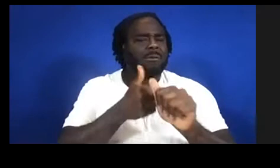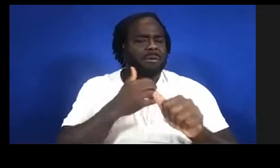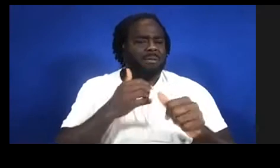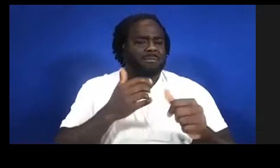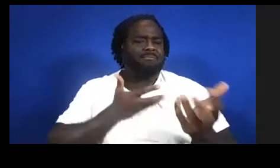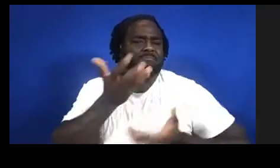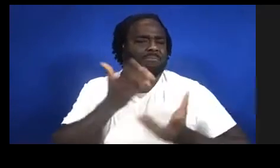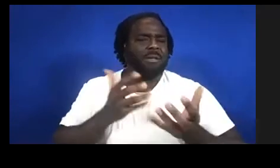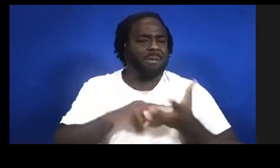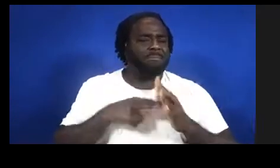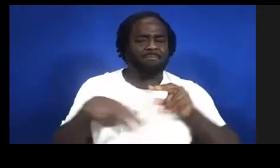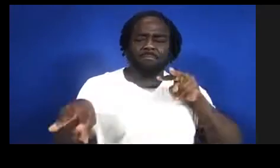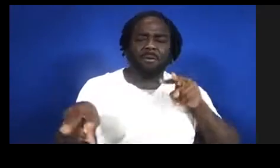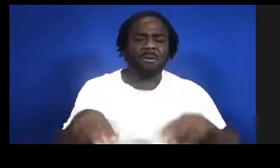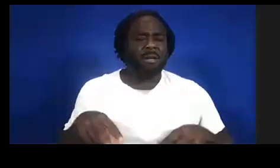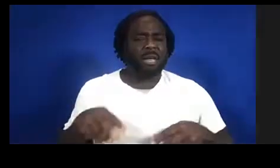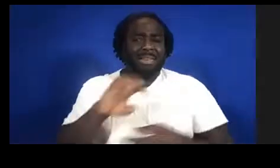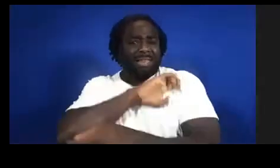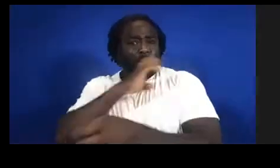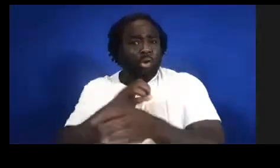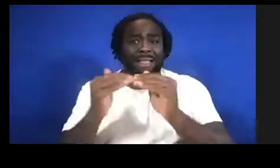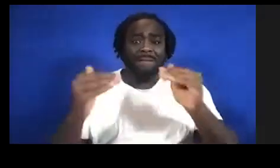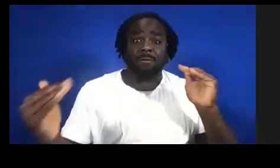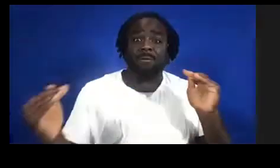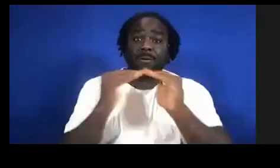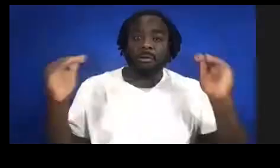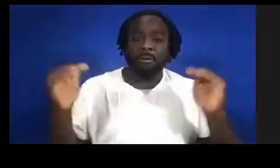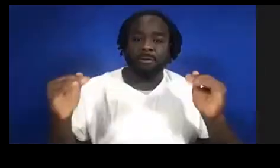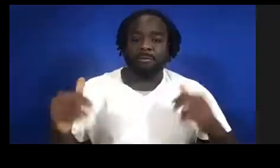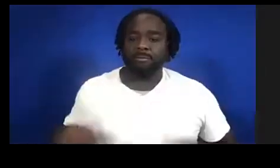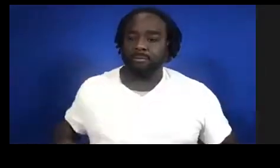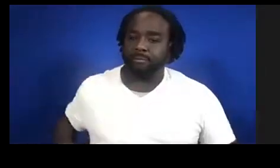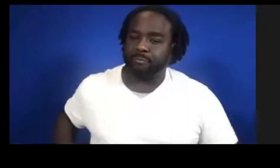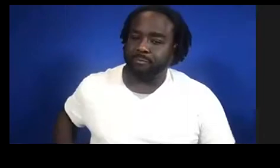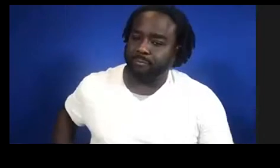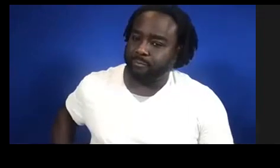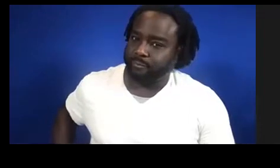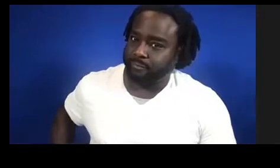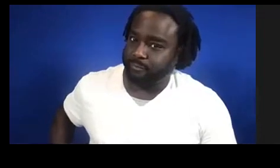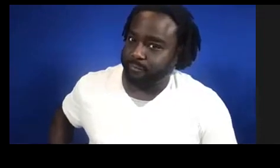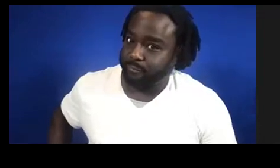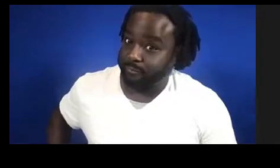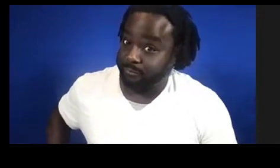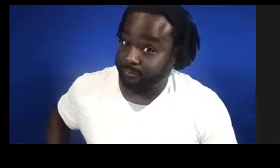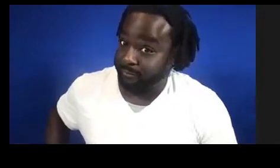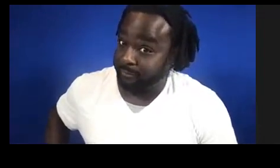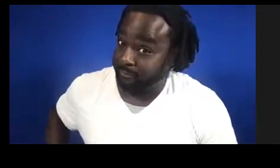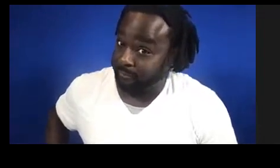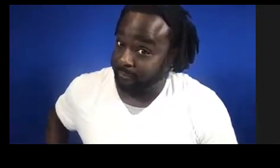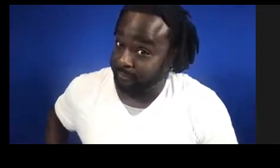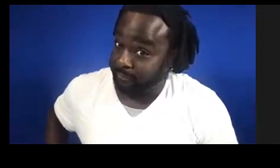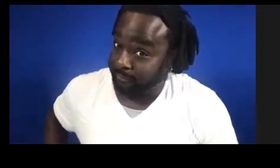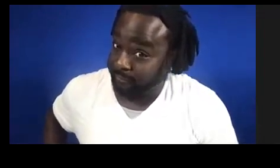the interpreters there in the audience, they got the mic in their hands. I'm following them, they're following me. But I tell you